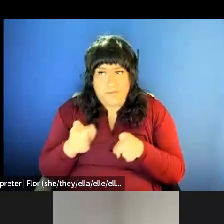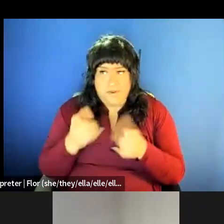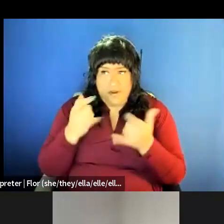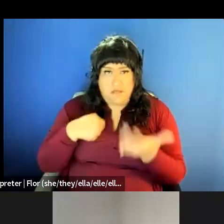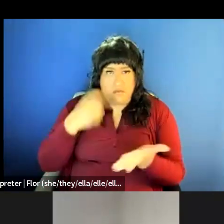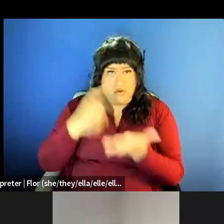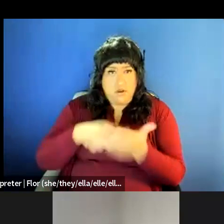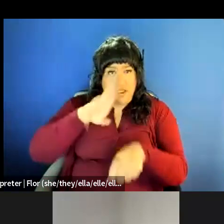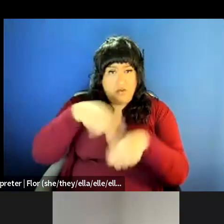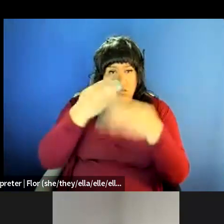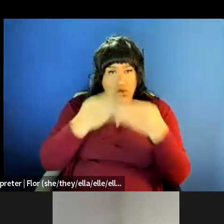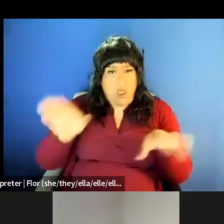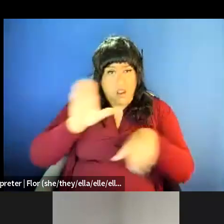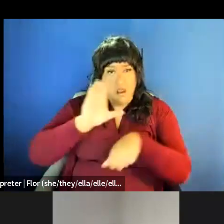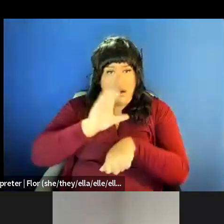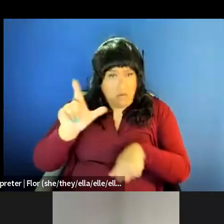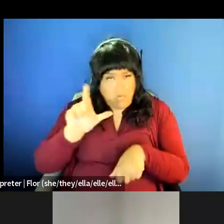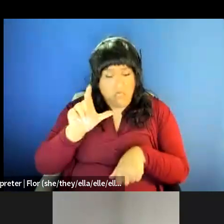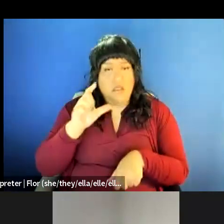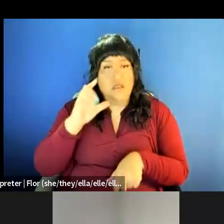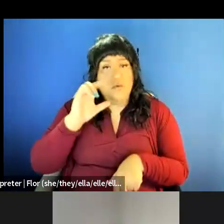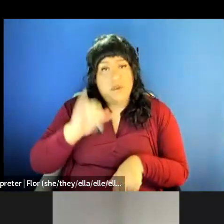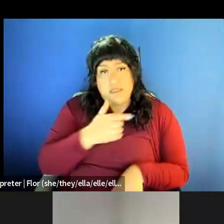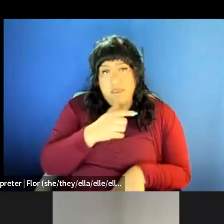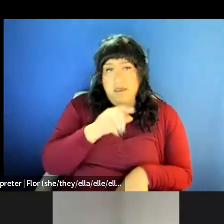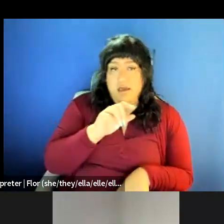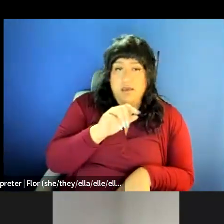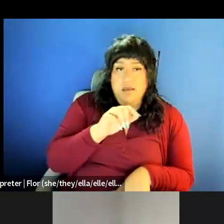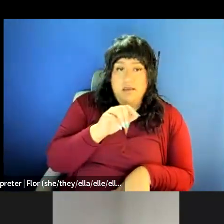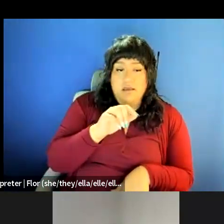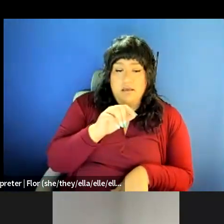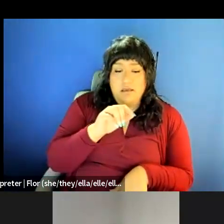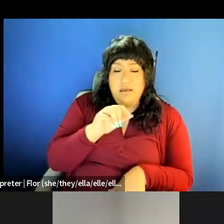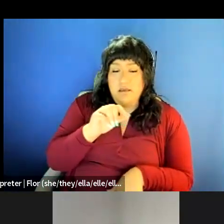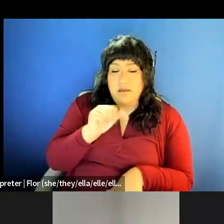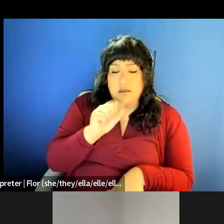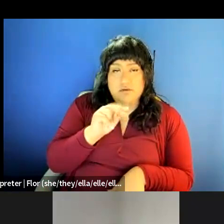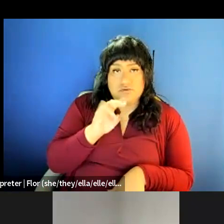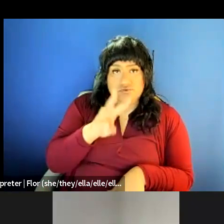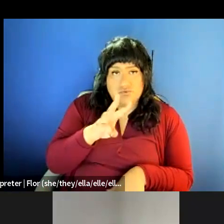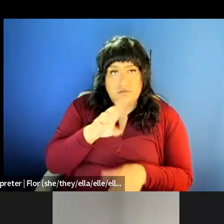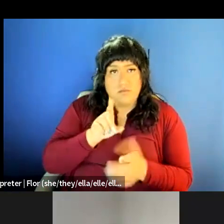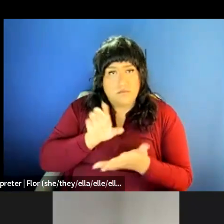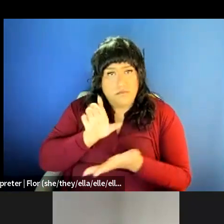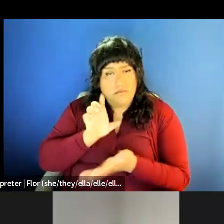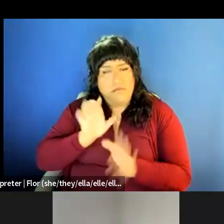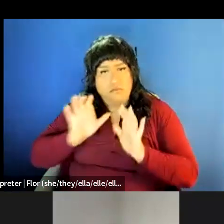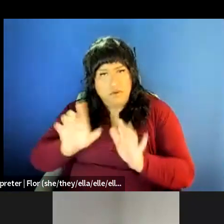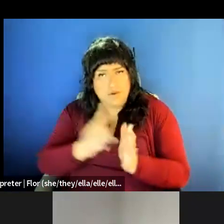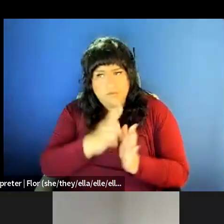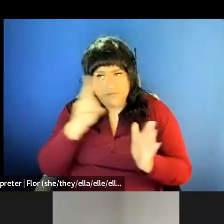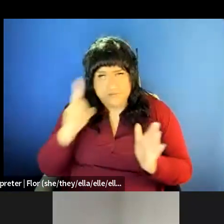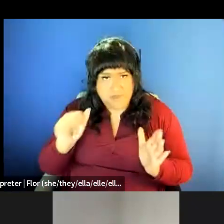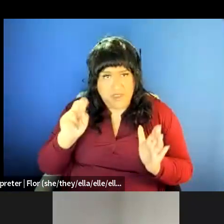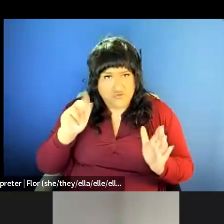when Andrew Goldstein pushed Kendra Webgill off the subway in New York City in 98. By 99, we had a